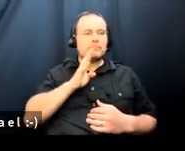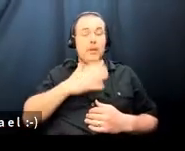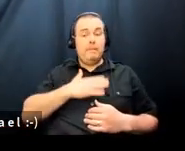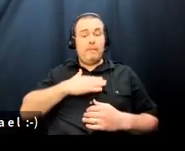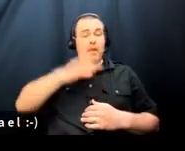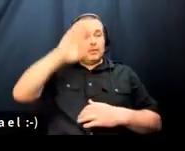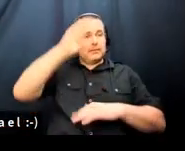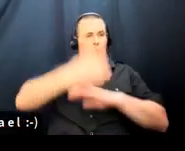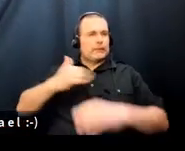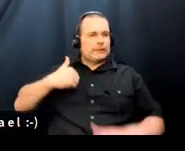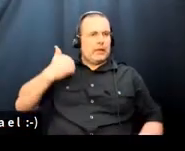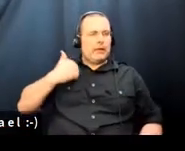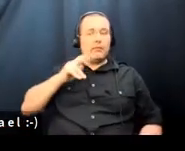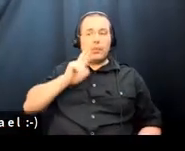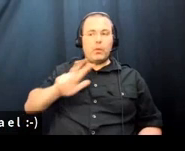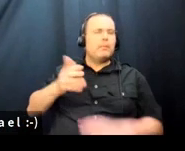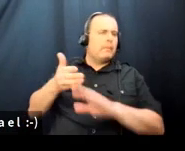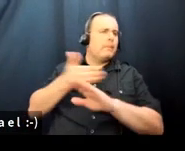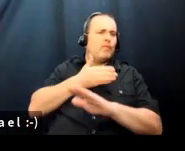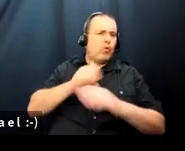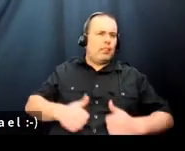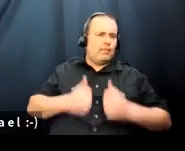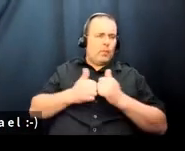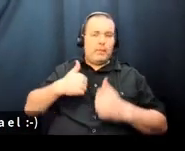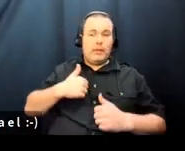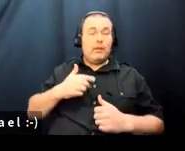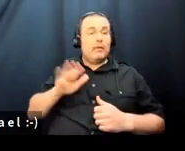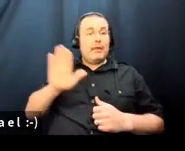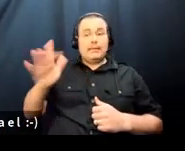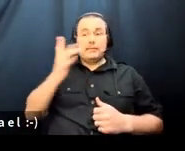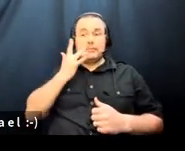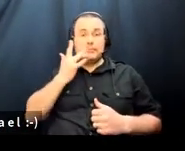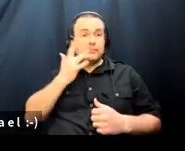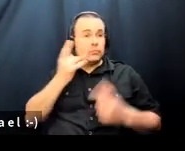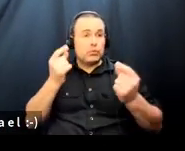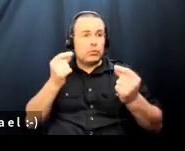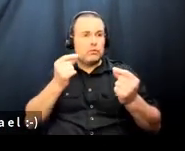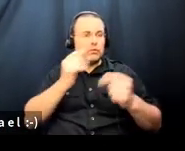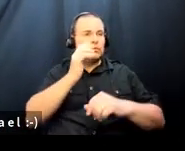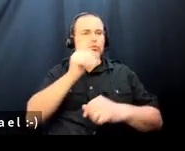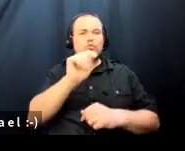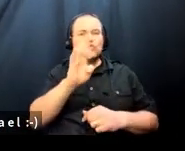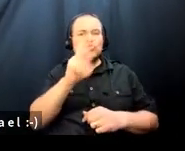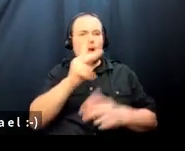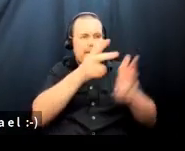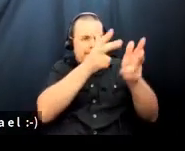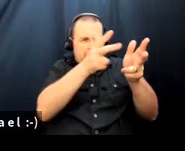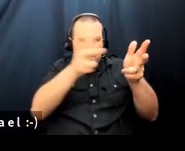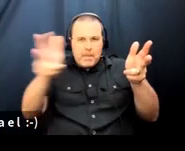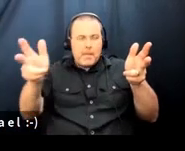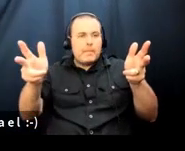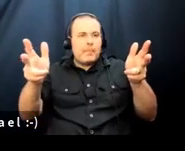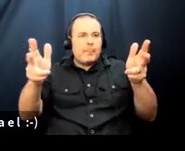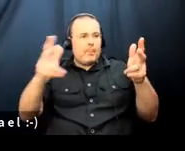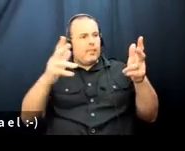me, his favorite activity was to line up his trucks and spin the wheels. Okay. And he would just lie there